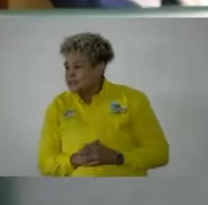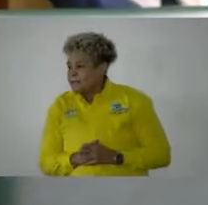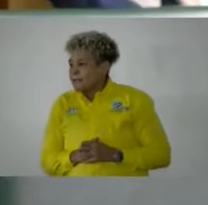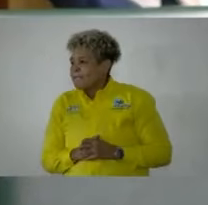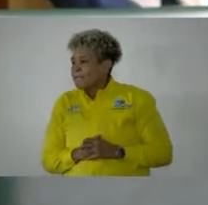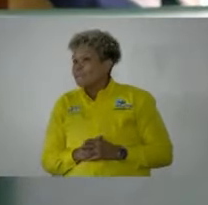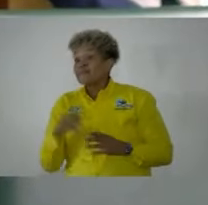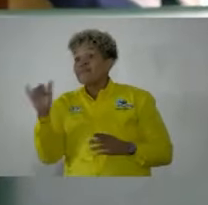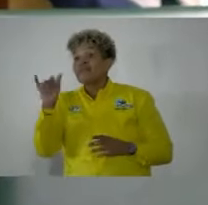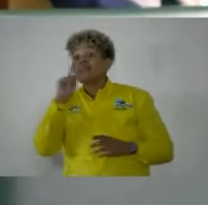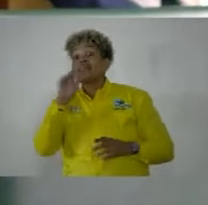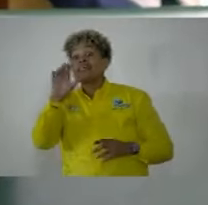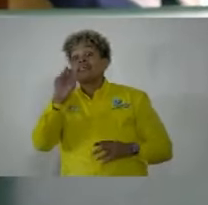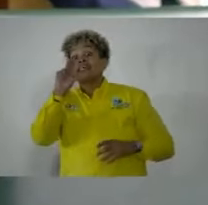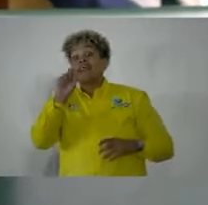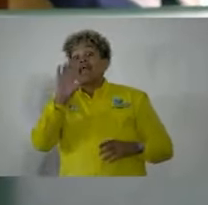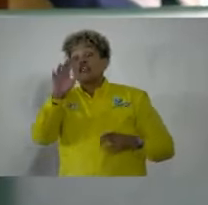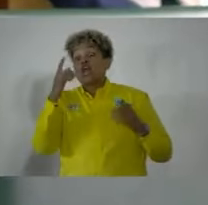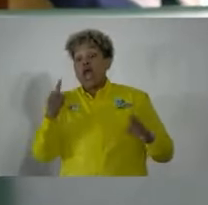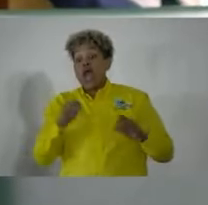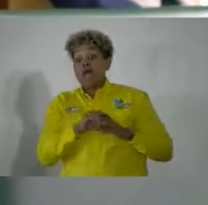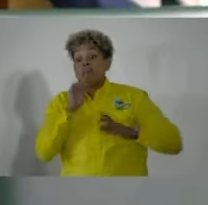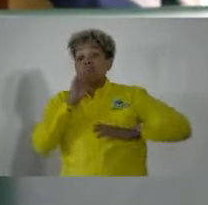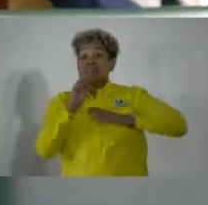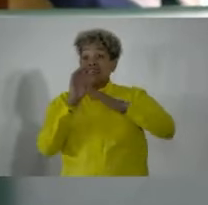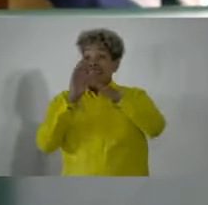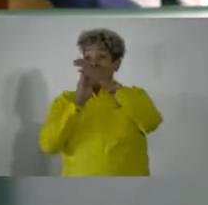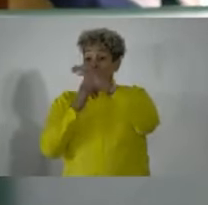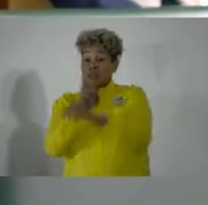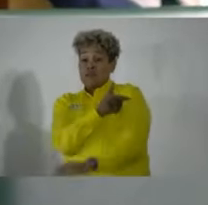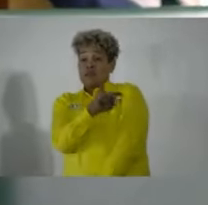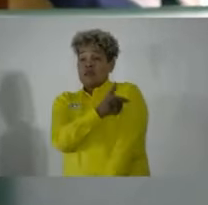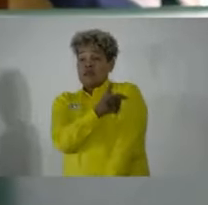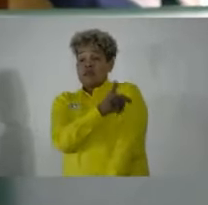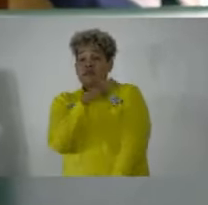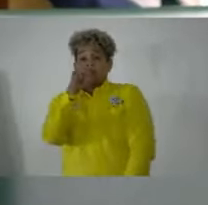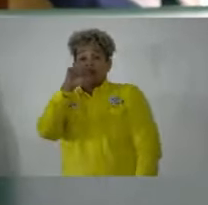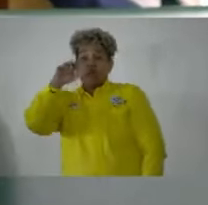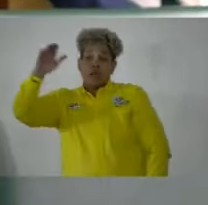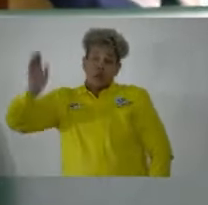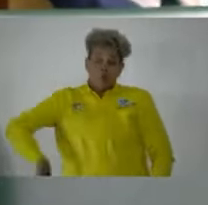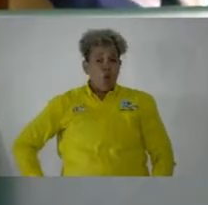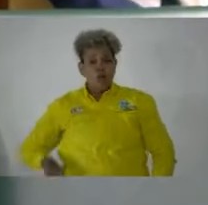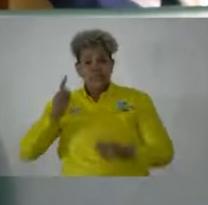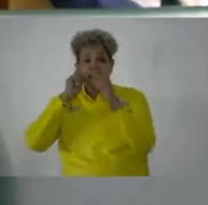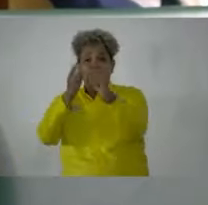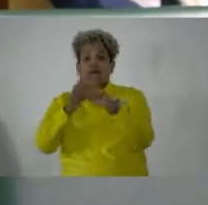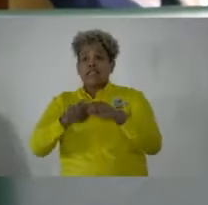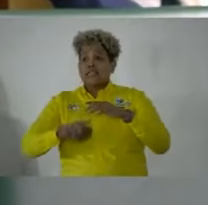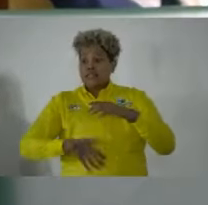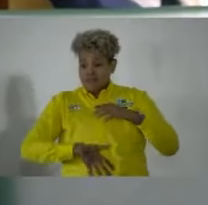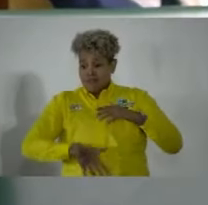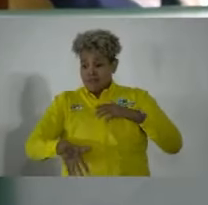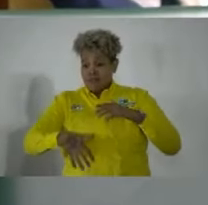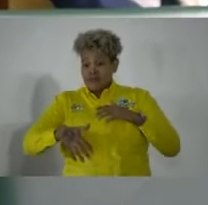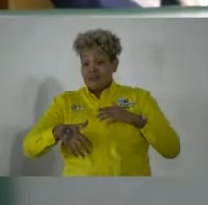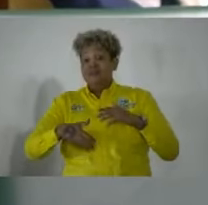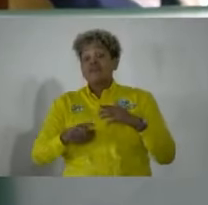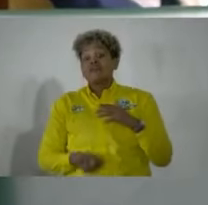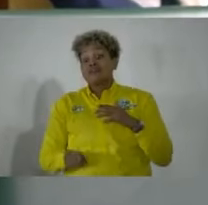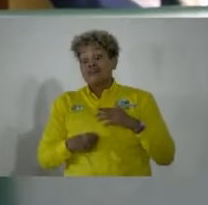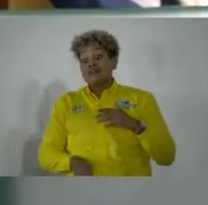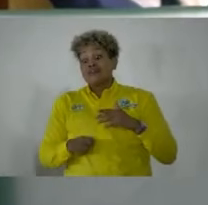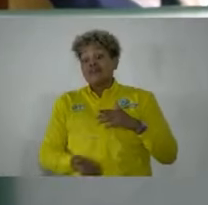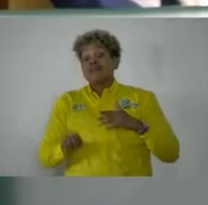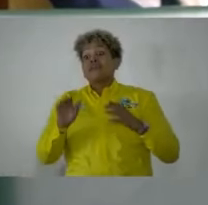Like the census, immunization rates are well below target. And the maternal mortality rate is at